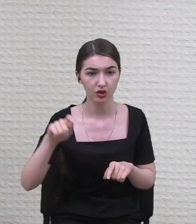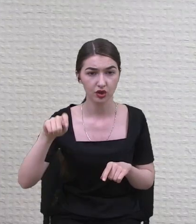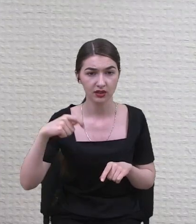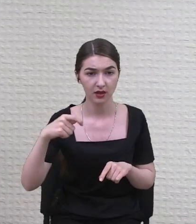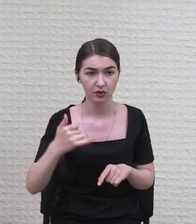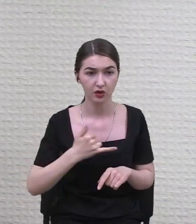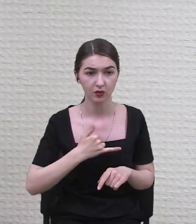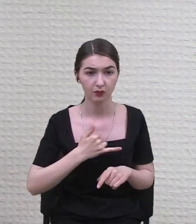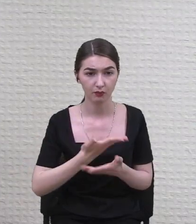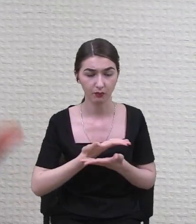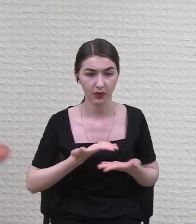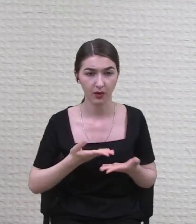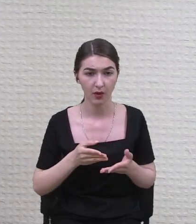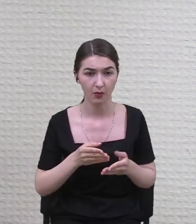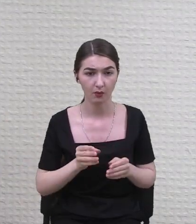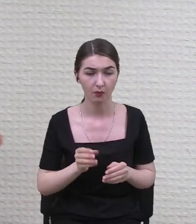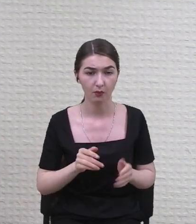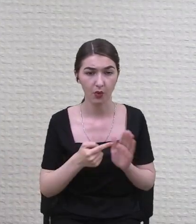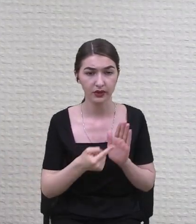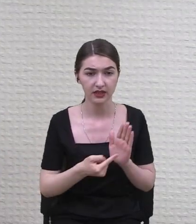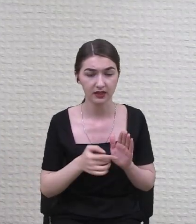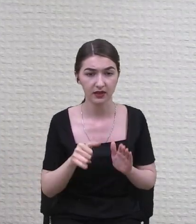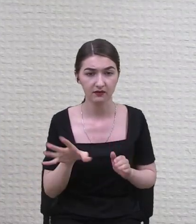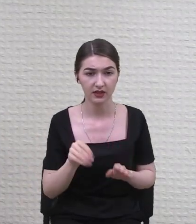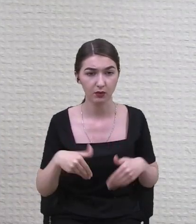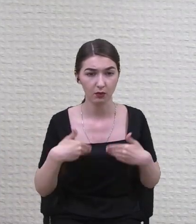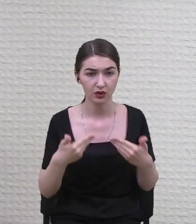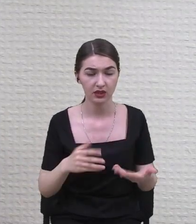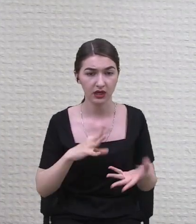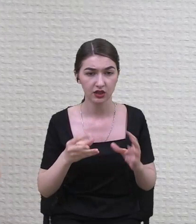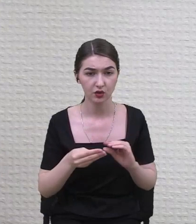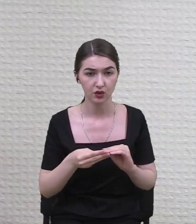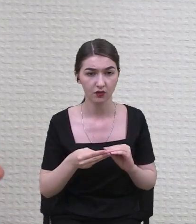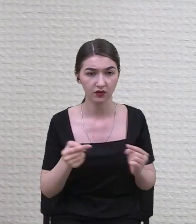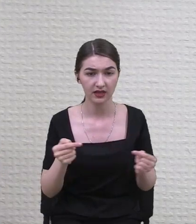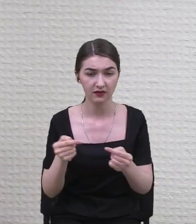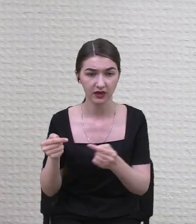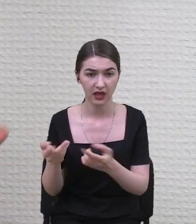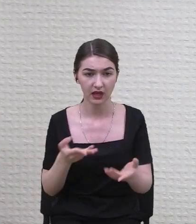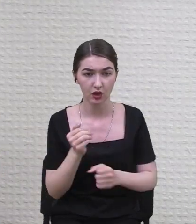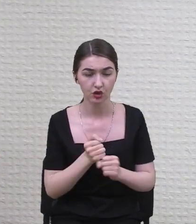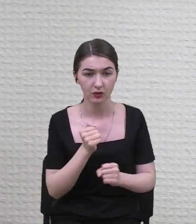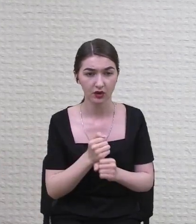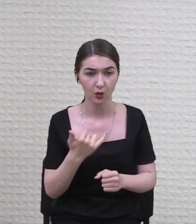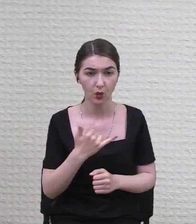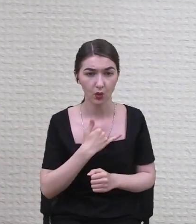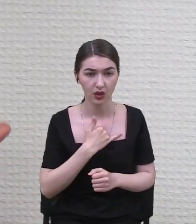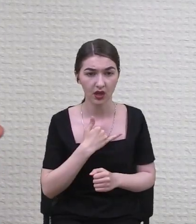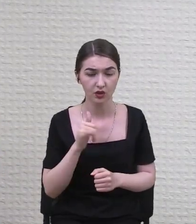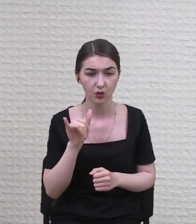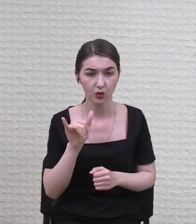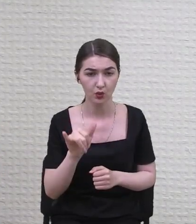sort of findings or suggestions or guidelines that have been discussed within the breakout rooms. We'll try to make